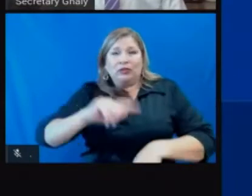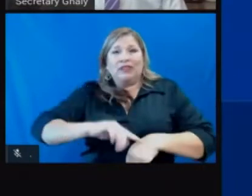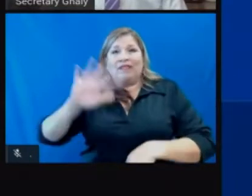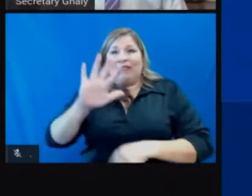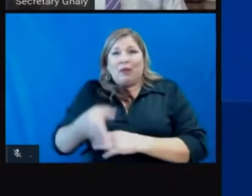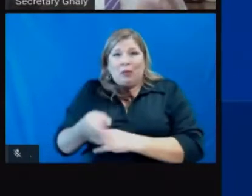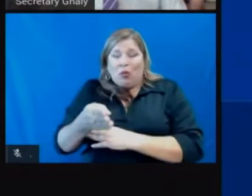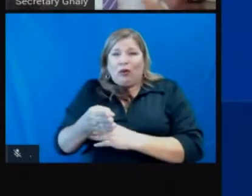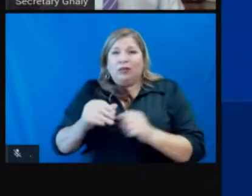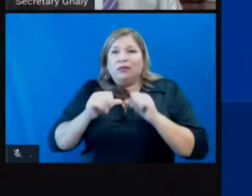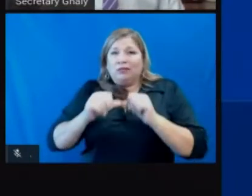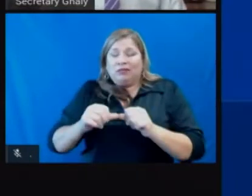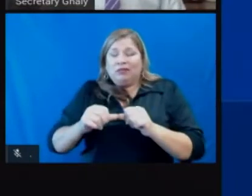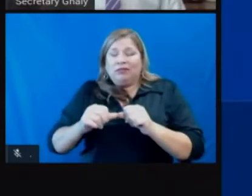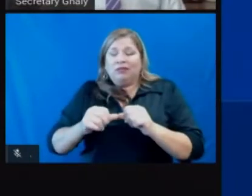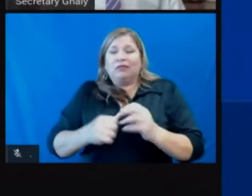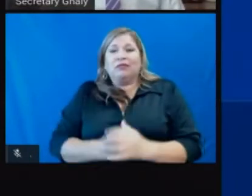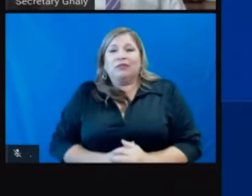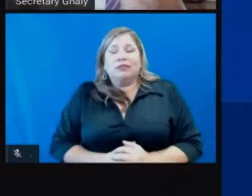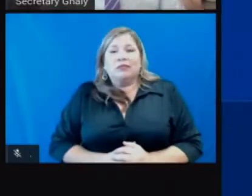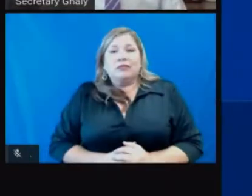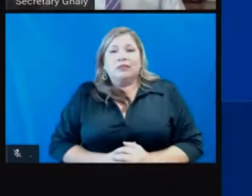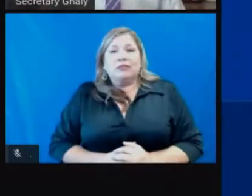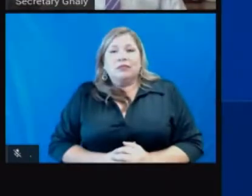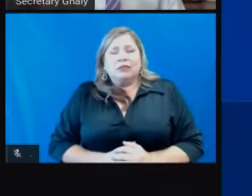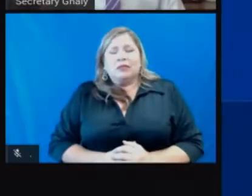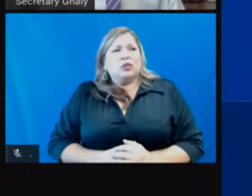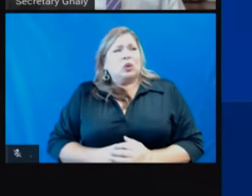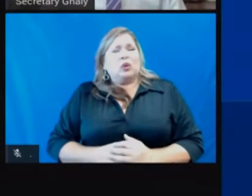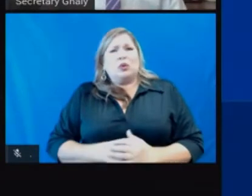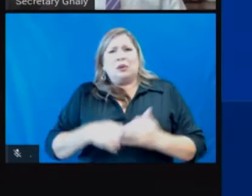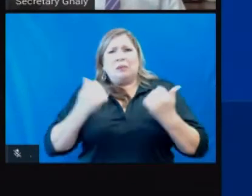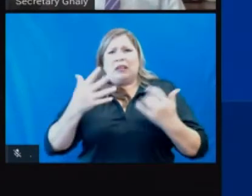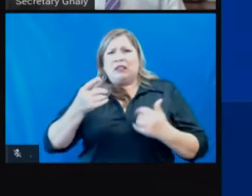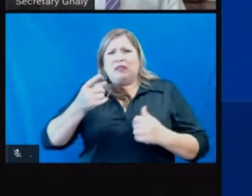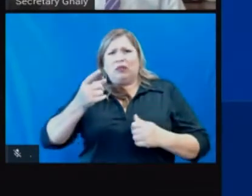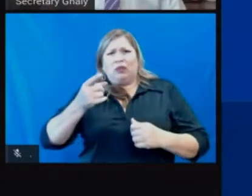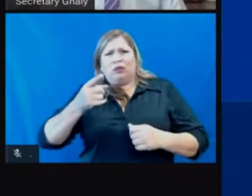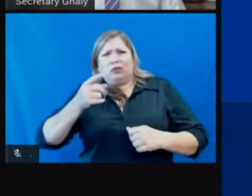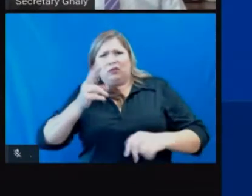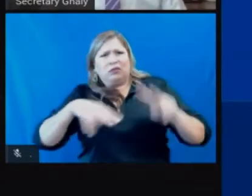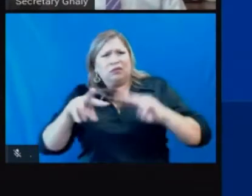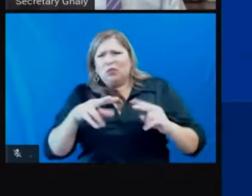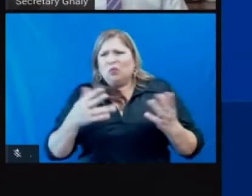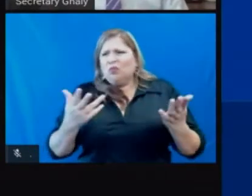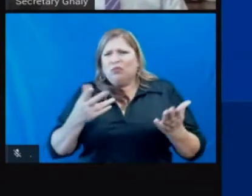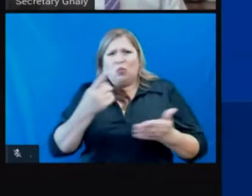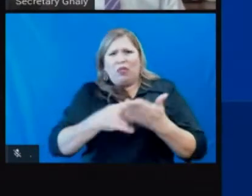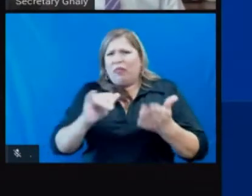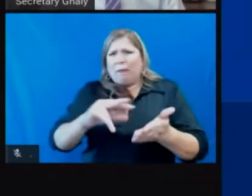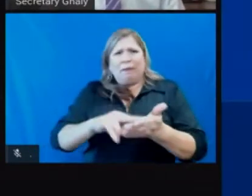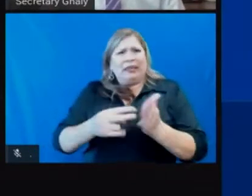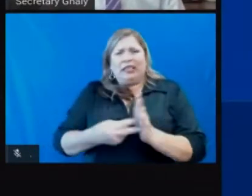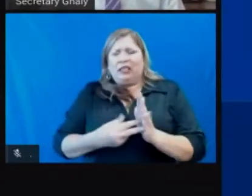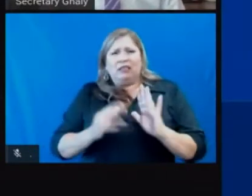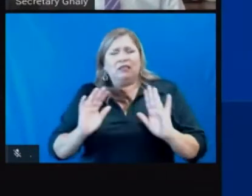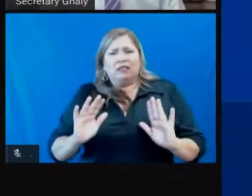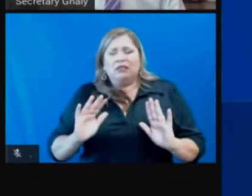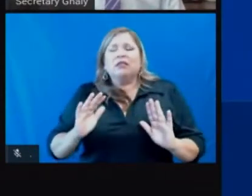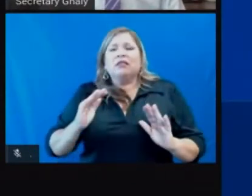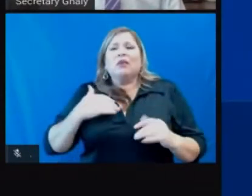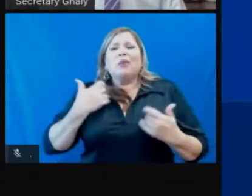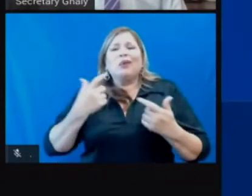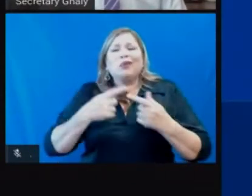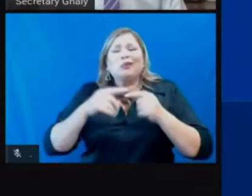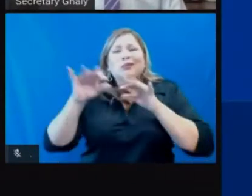a.m. So what does this mean practically? I'm sure many are asking what this means. I just wanted to highlight a few